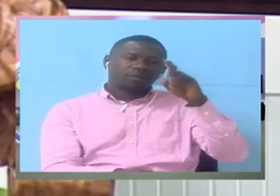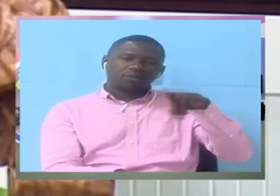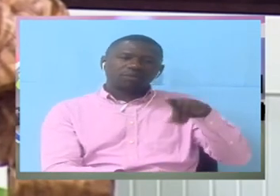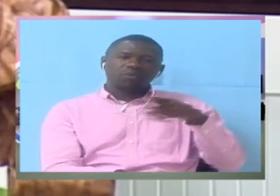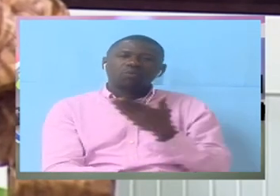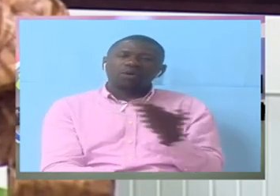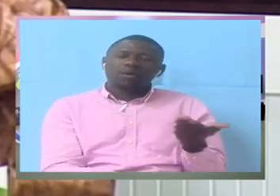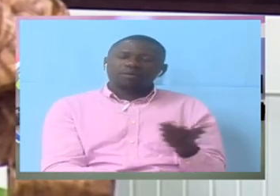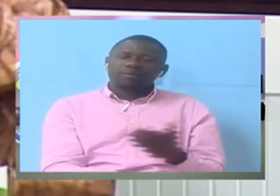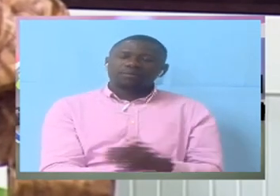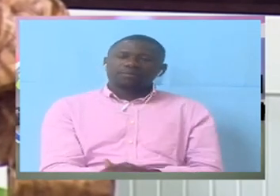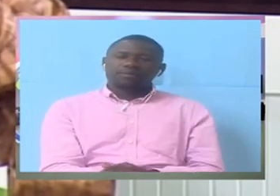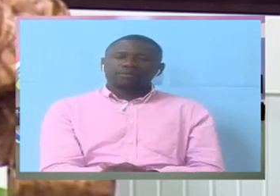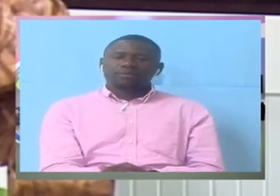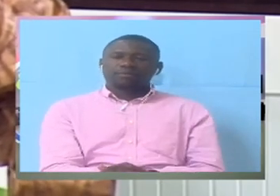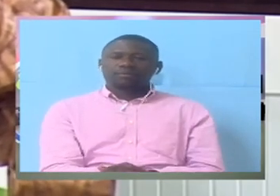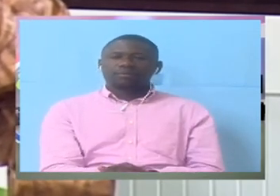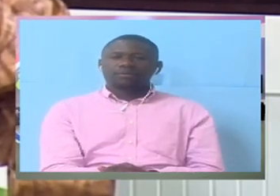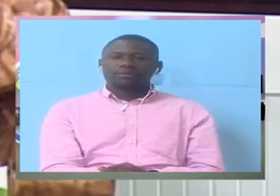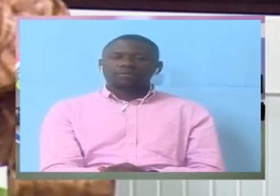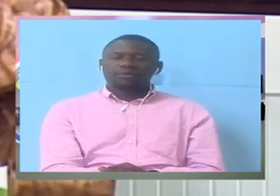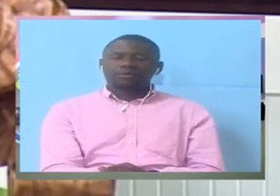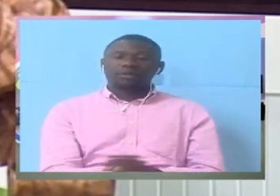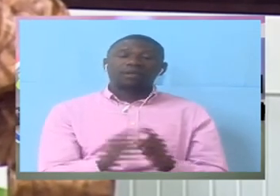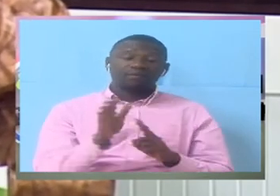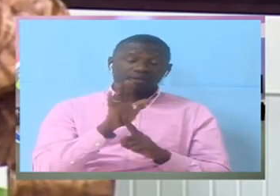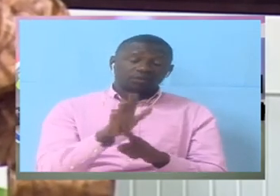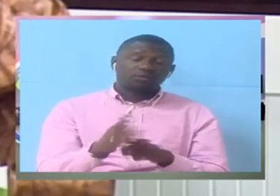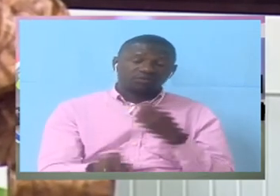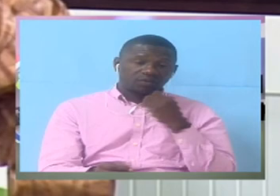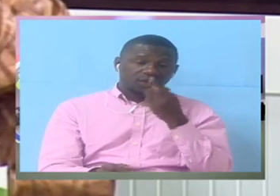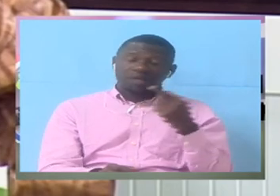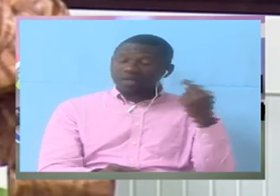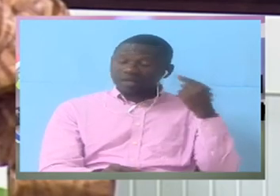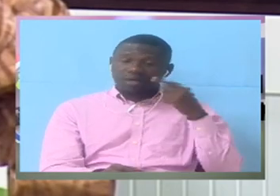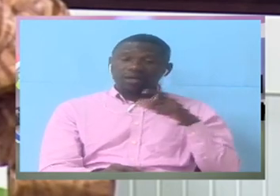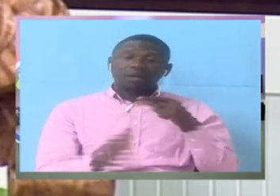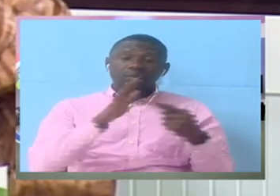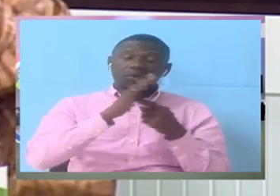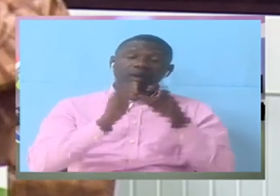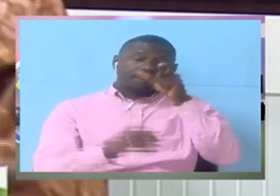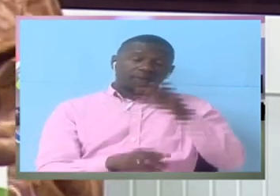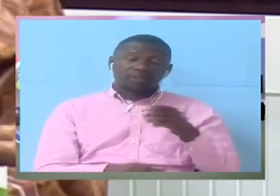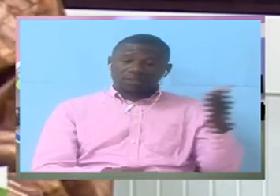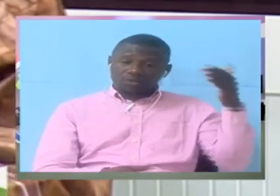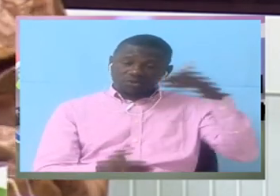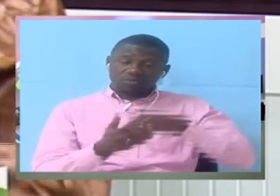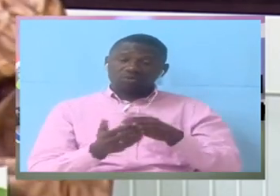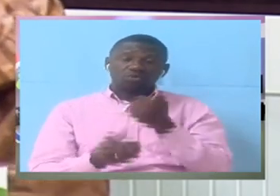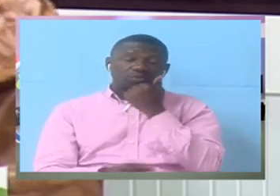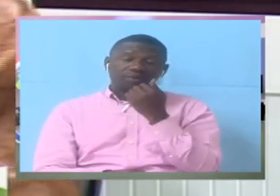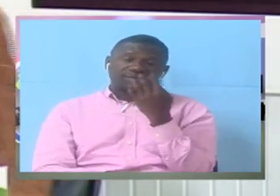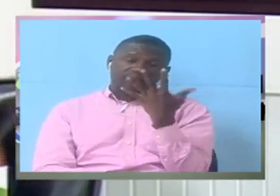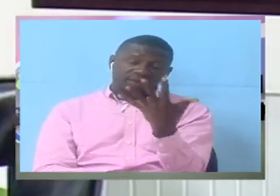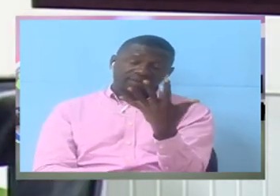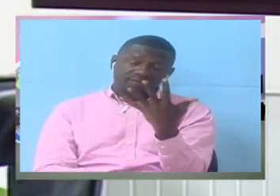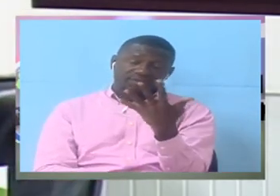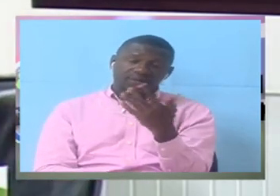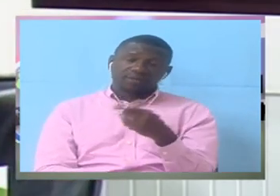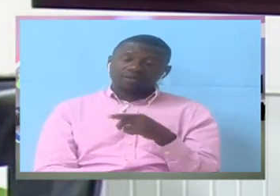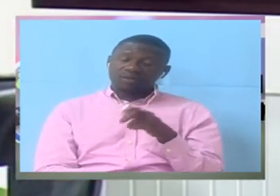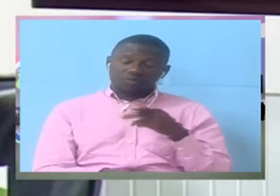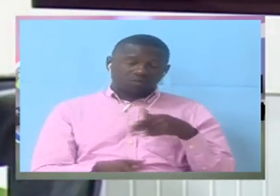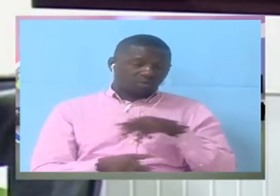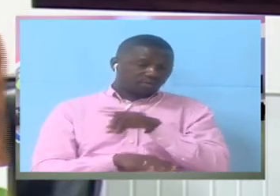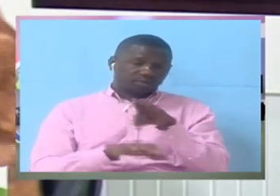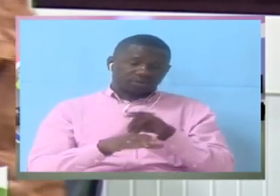VIP. Yeni ko mo kumana ra number 5. If you hear that an important person has come to number 5, abita osi lola. That